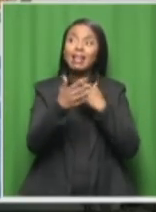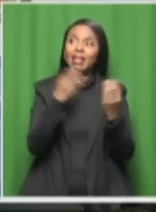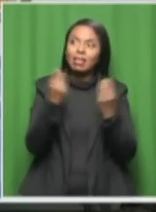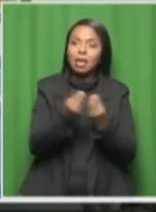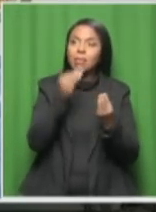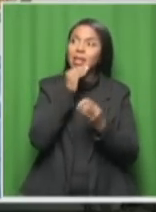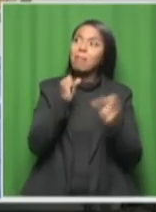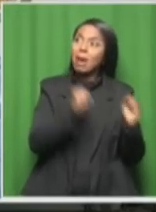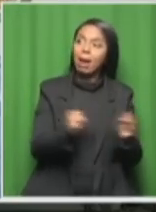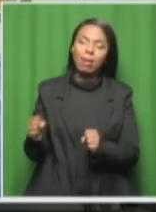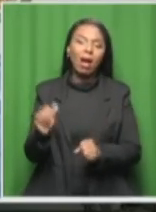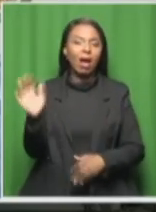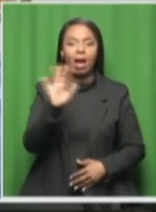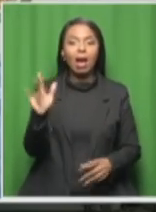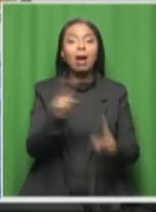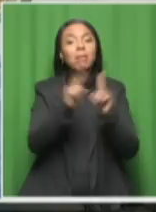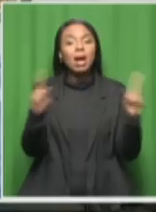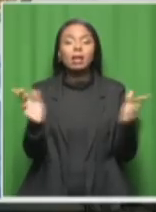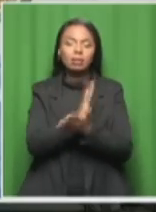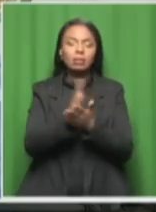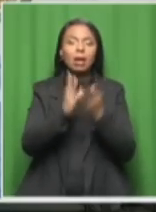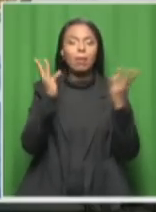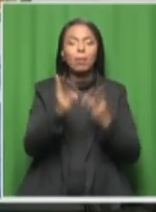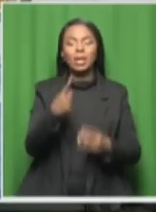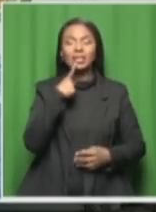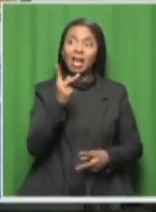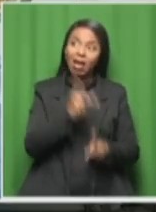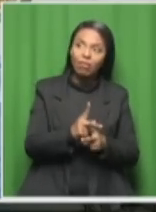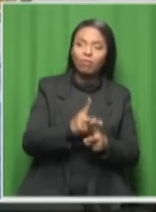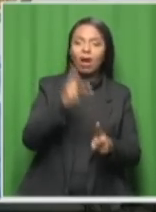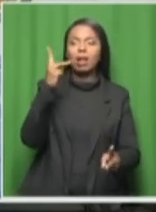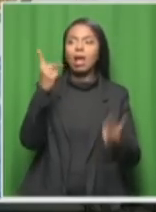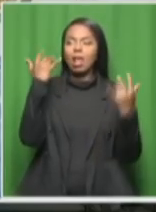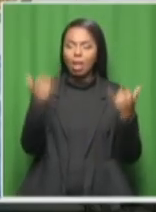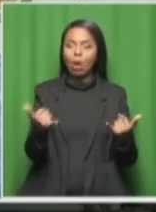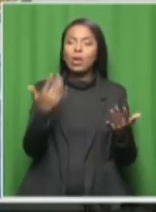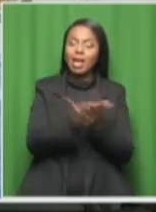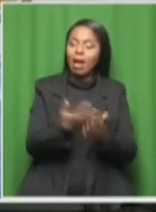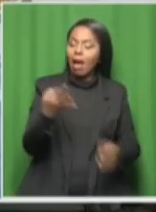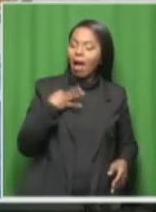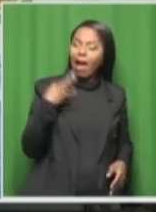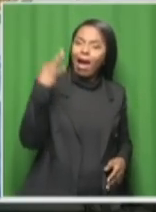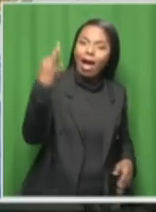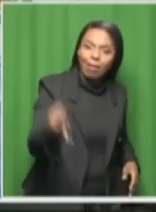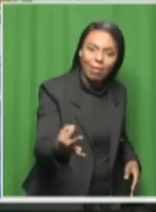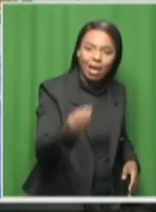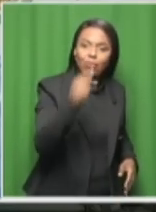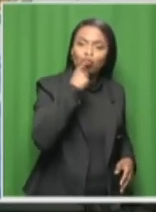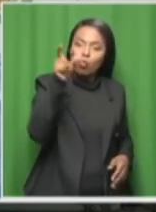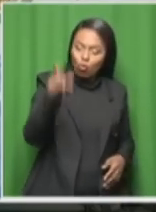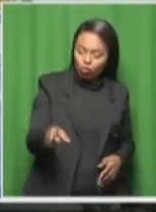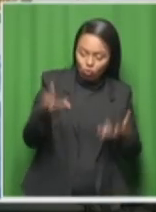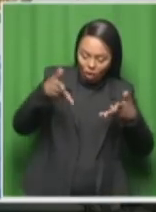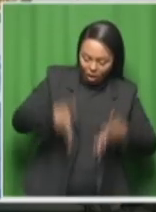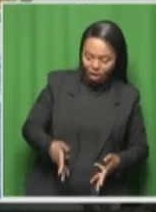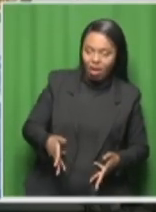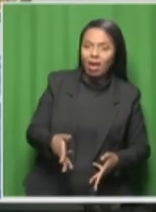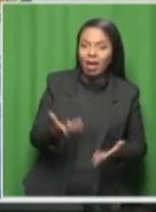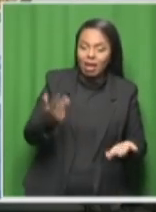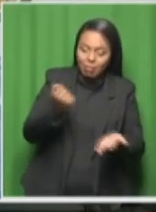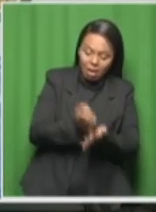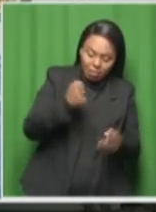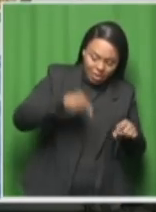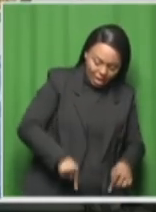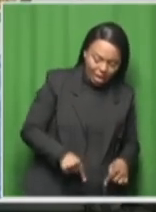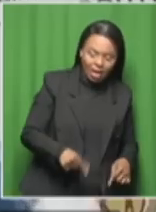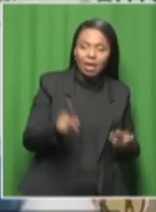of the people prefer to finally apply and become citizens, which means you can be a refugee today and a citizen